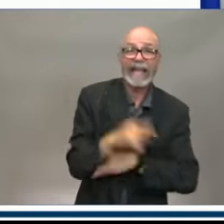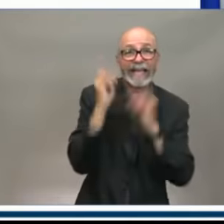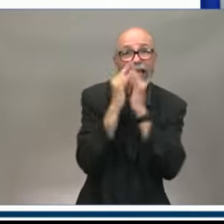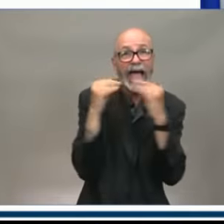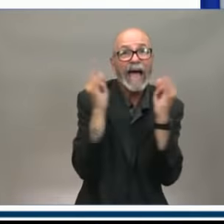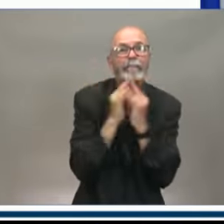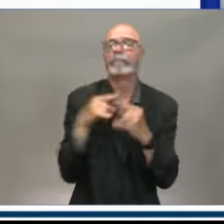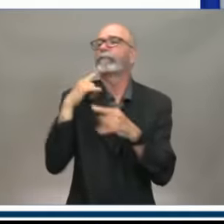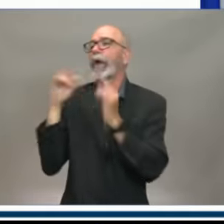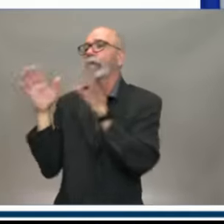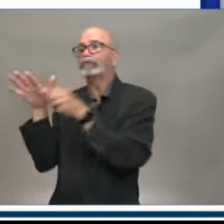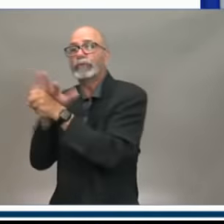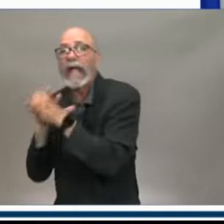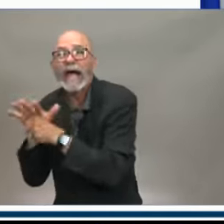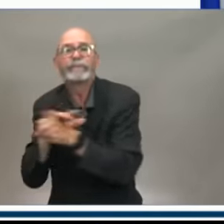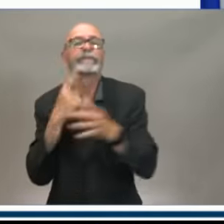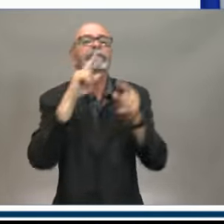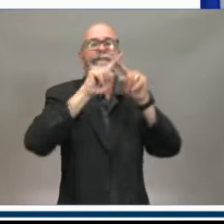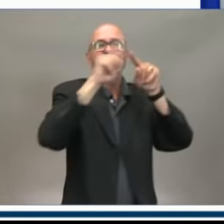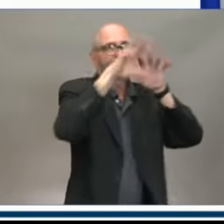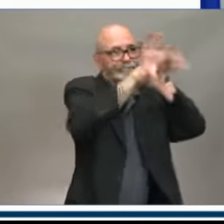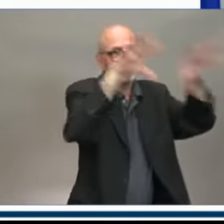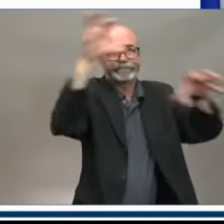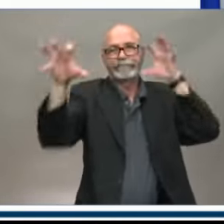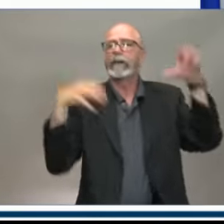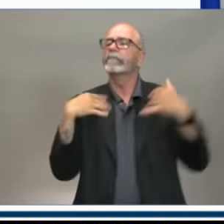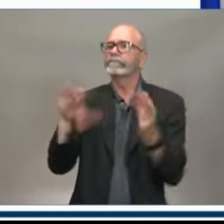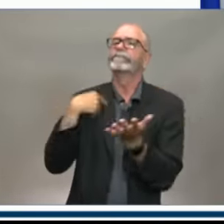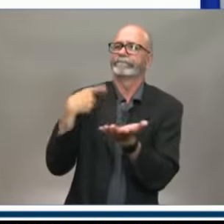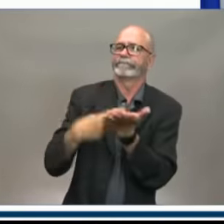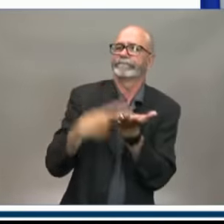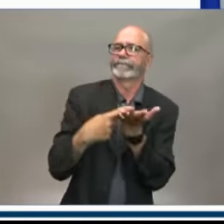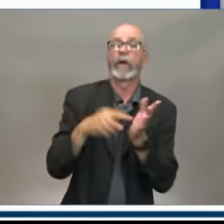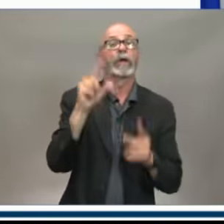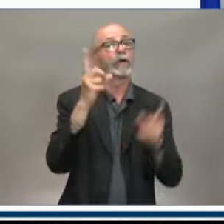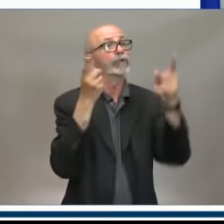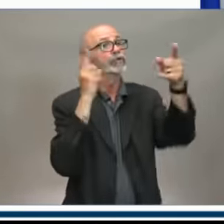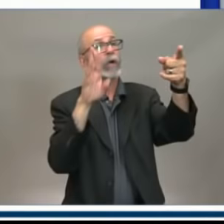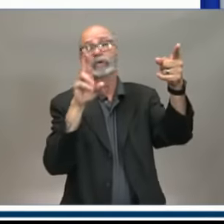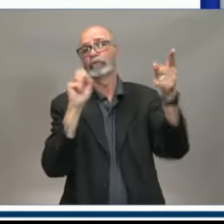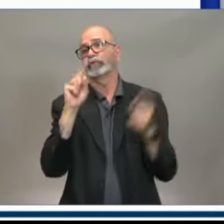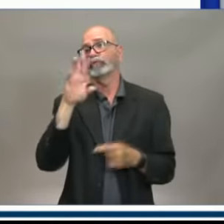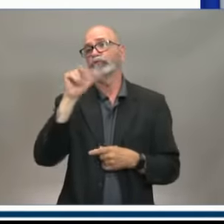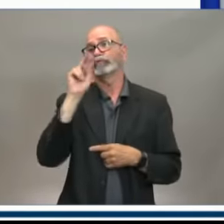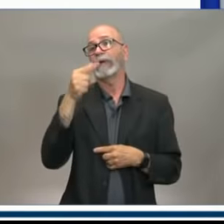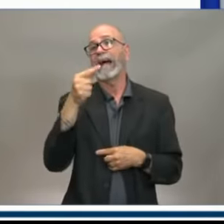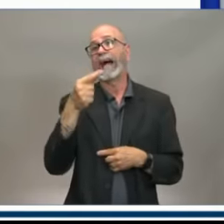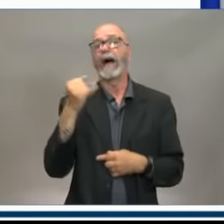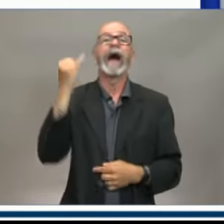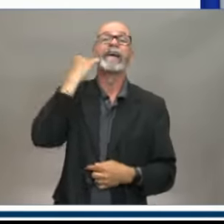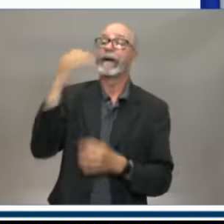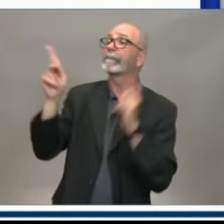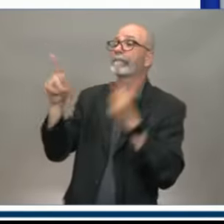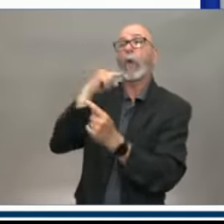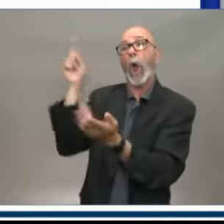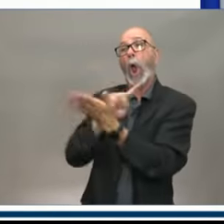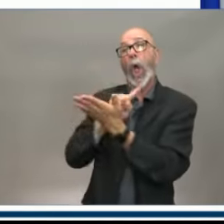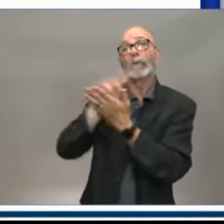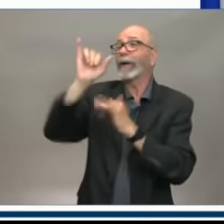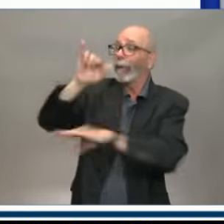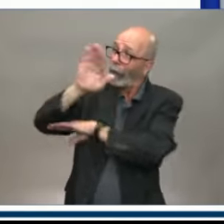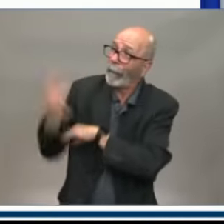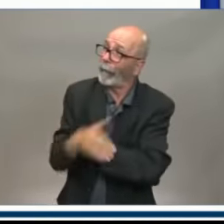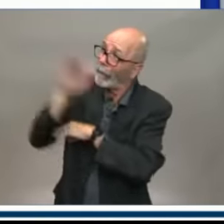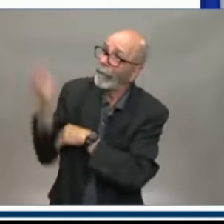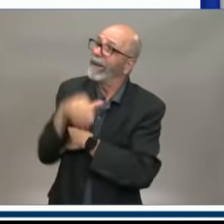the province? I think Dr. Strang has been really clear. Week-long camps where people are staying won't be happening this